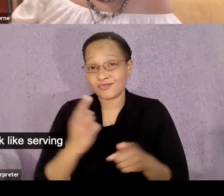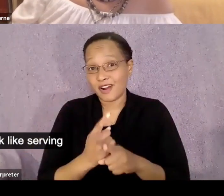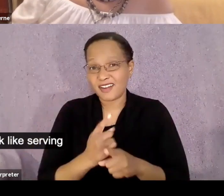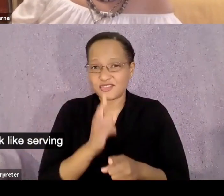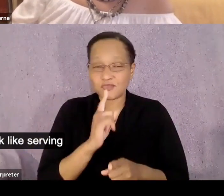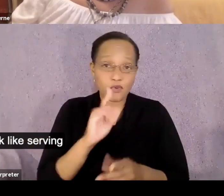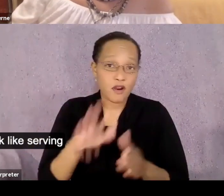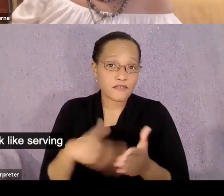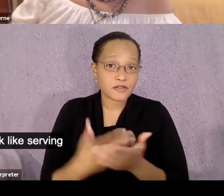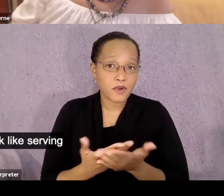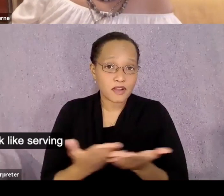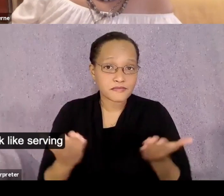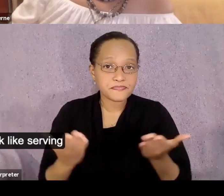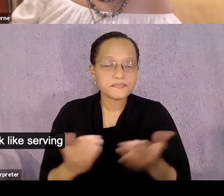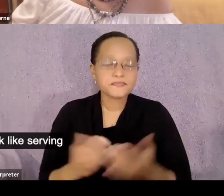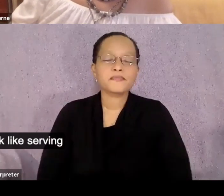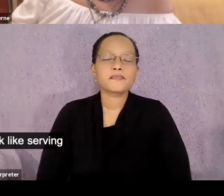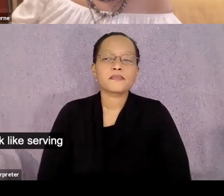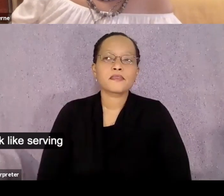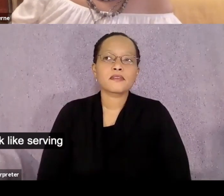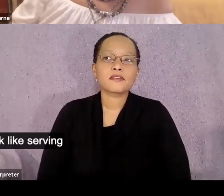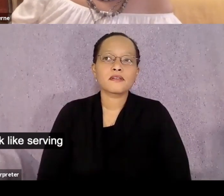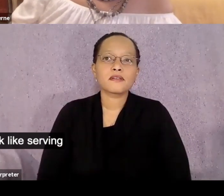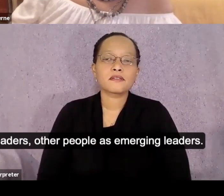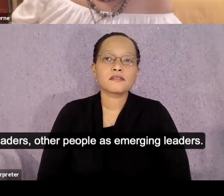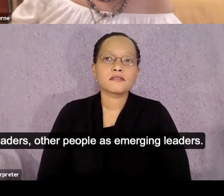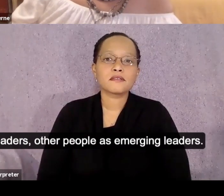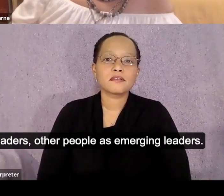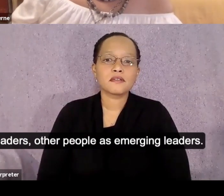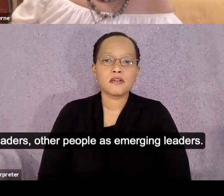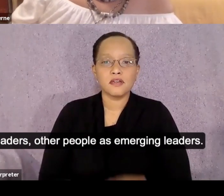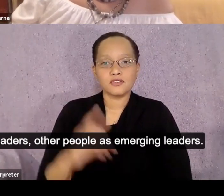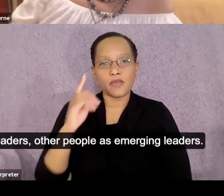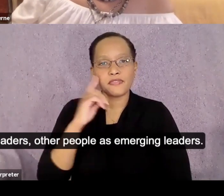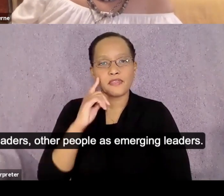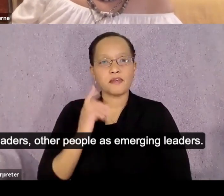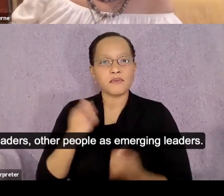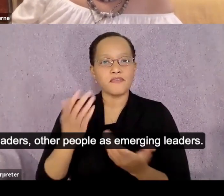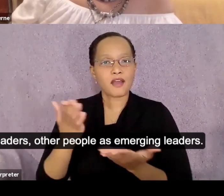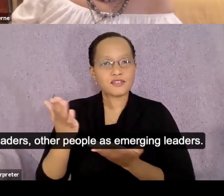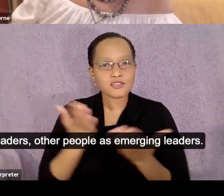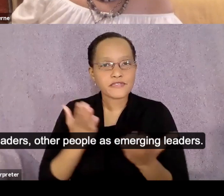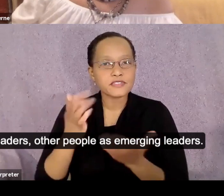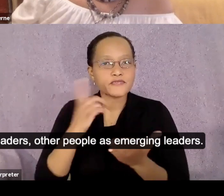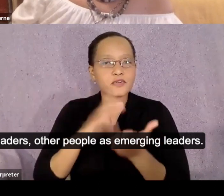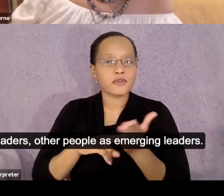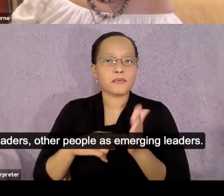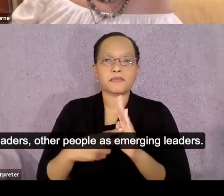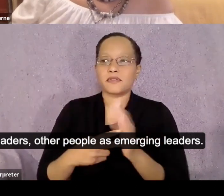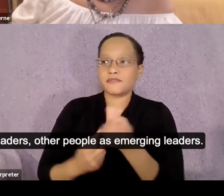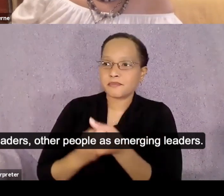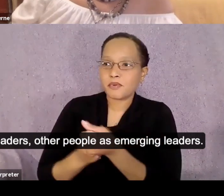think, like, serving to support other people developing